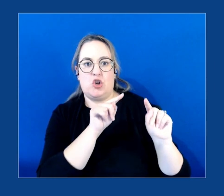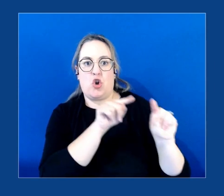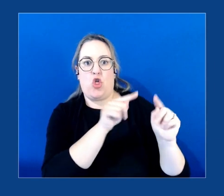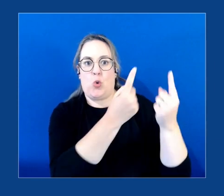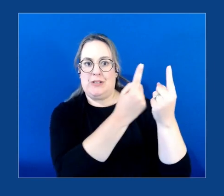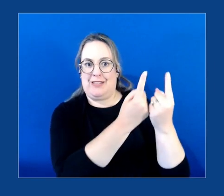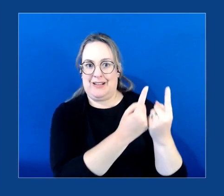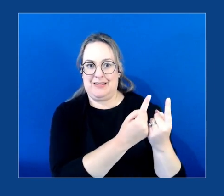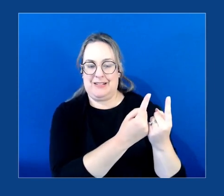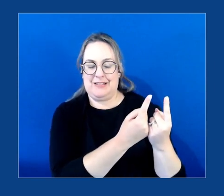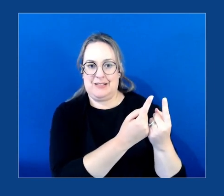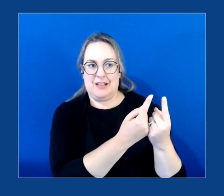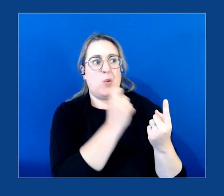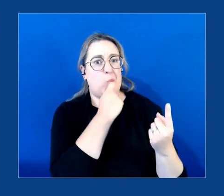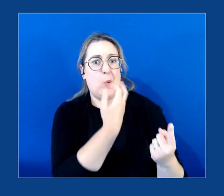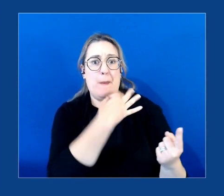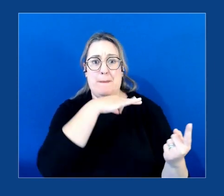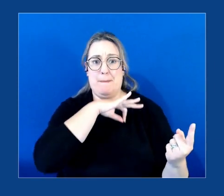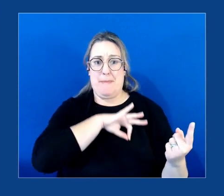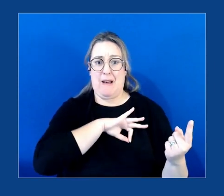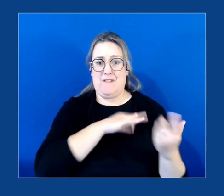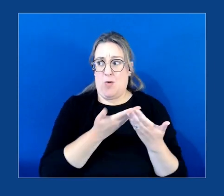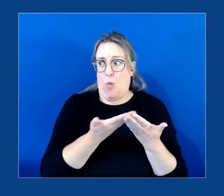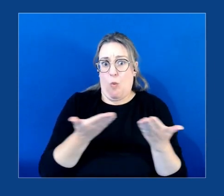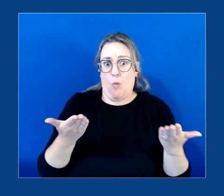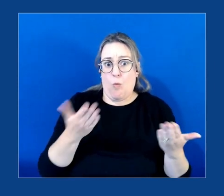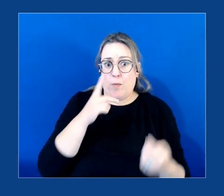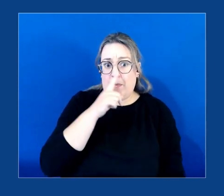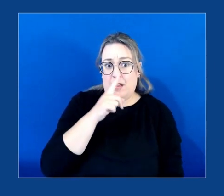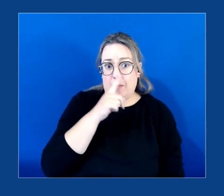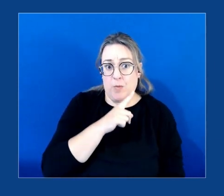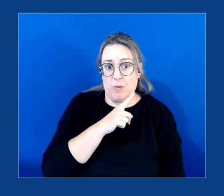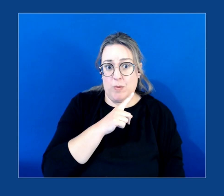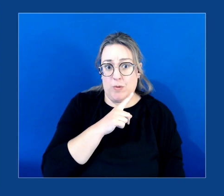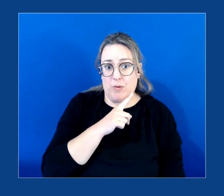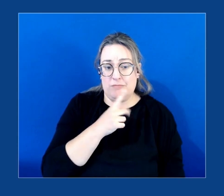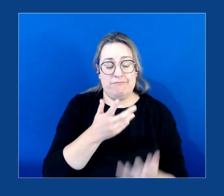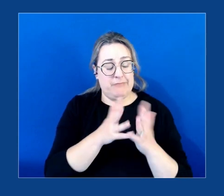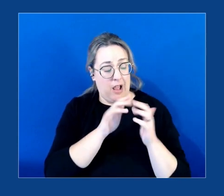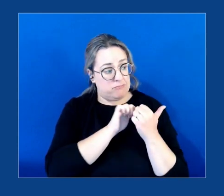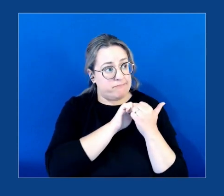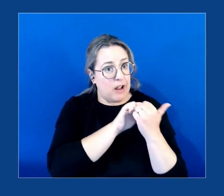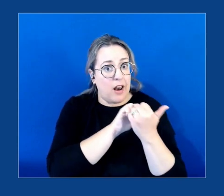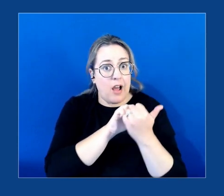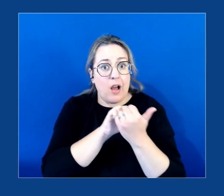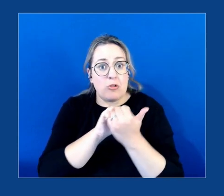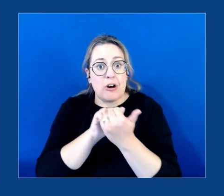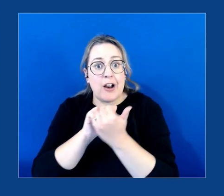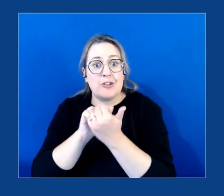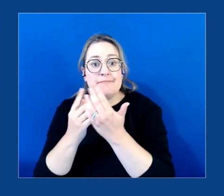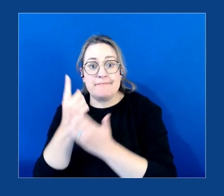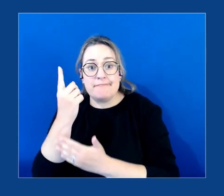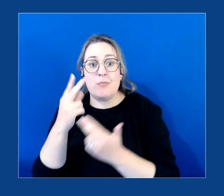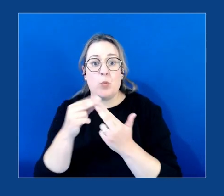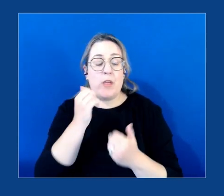also been, I think it's wonderful the way in which collaboration has become between Indigenous and